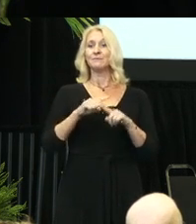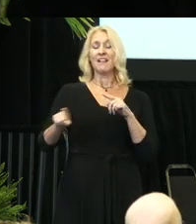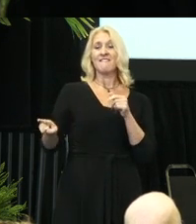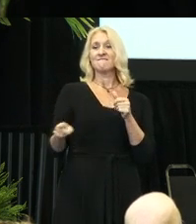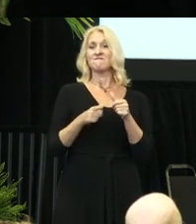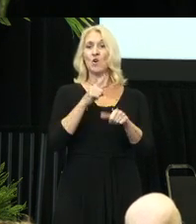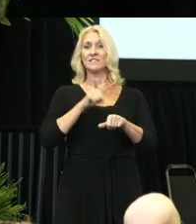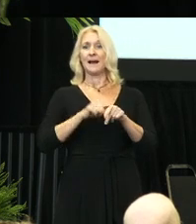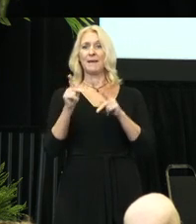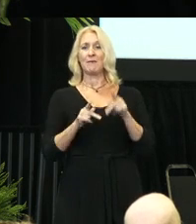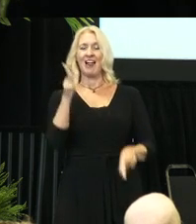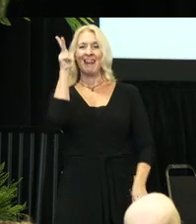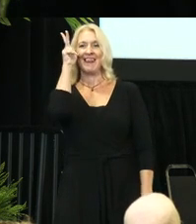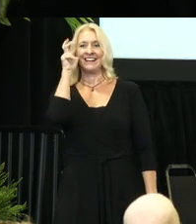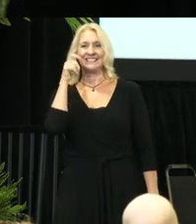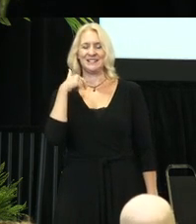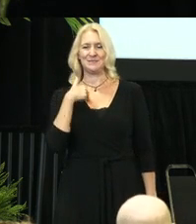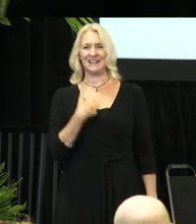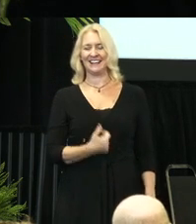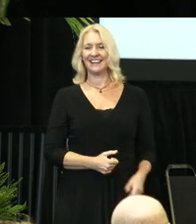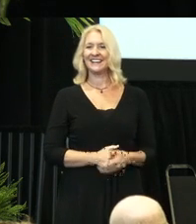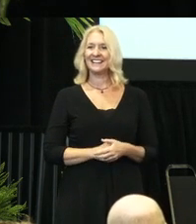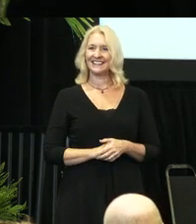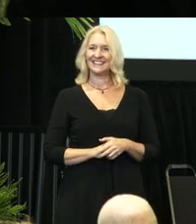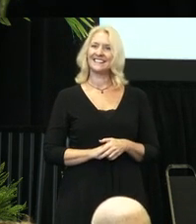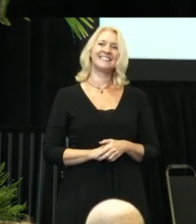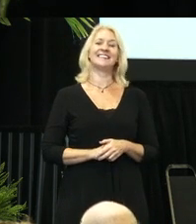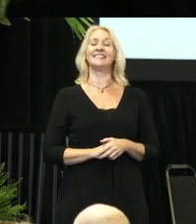people have listened to me.